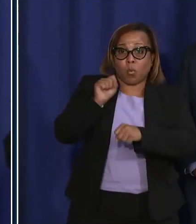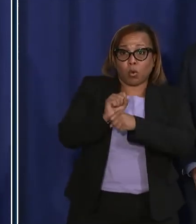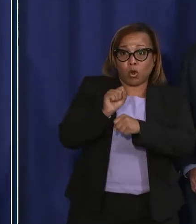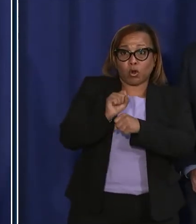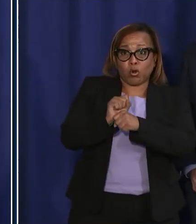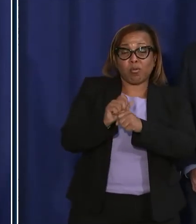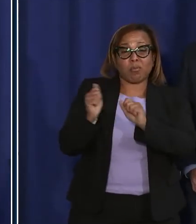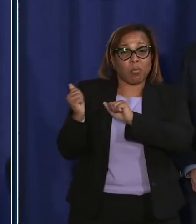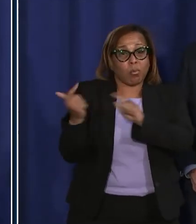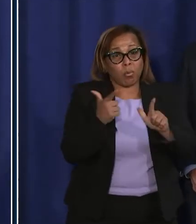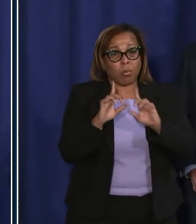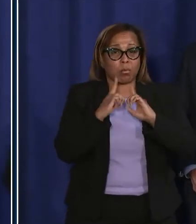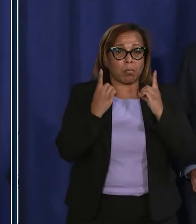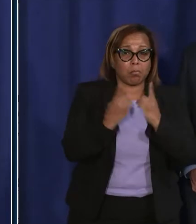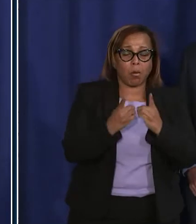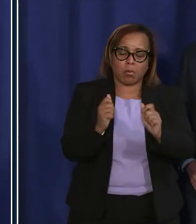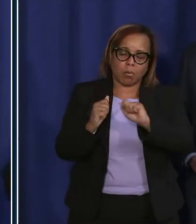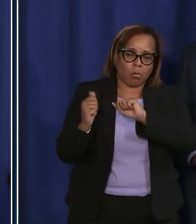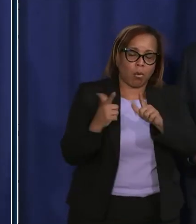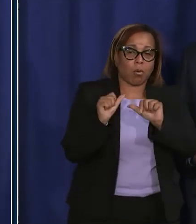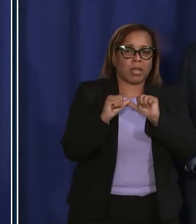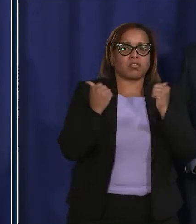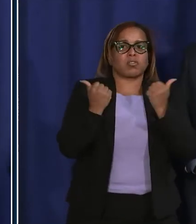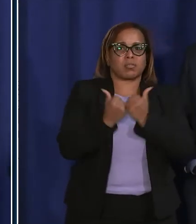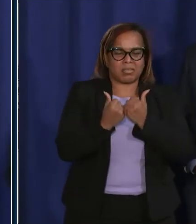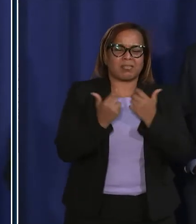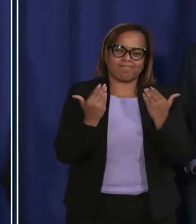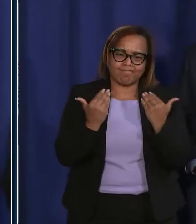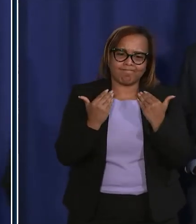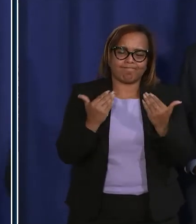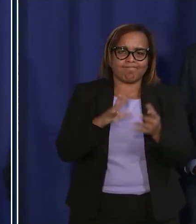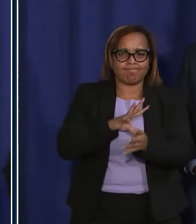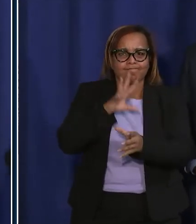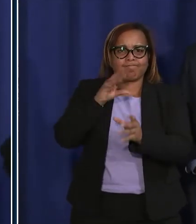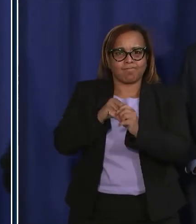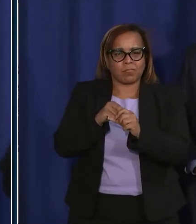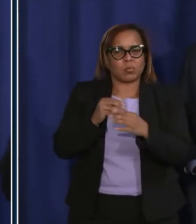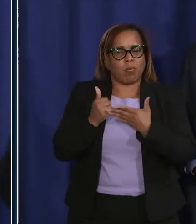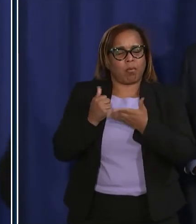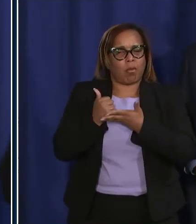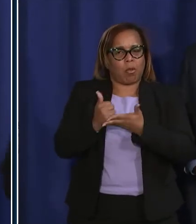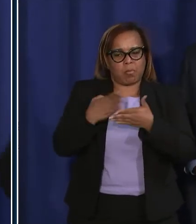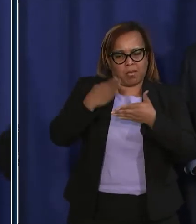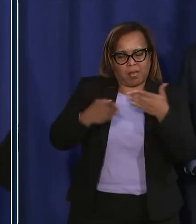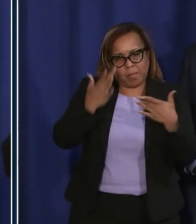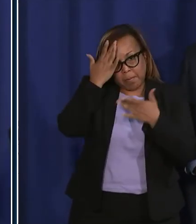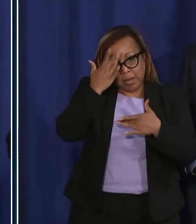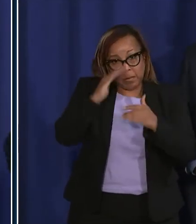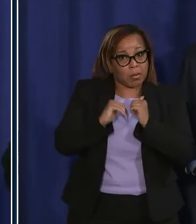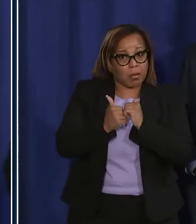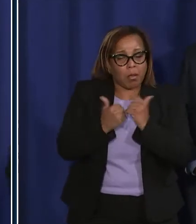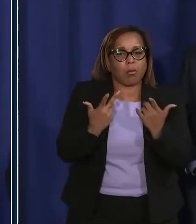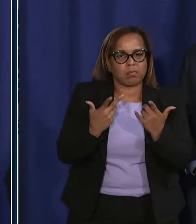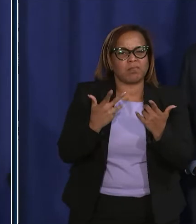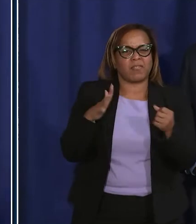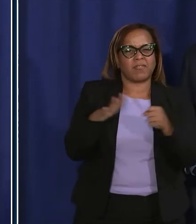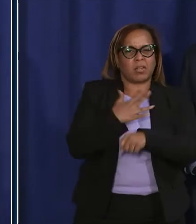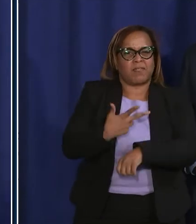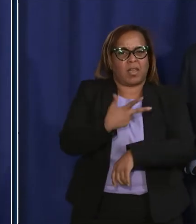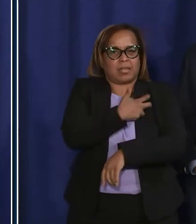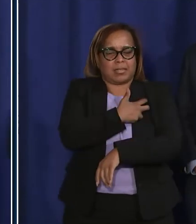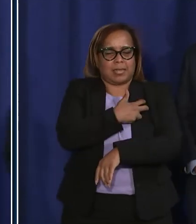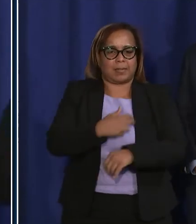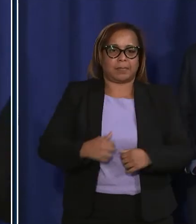all of our departments and agencies to step up and do their part to end the pandemic by getting fully vaccinated no later than that